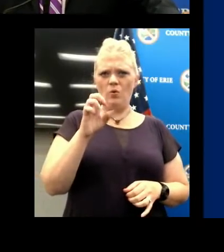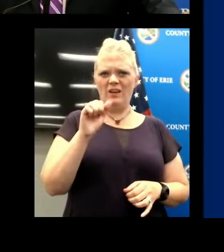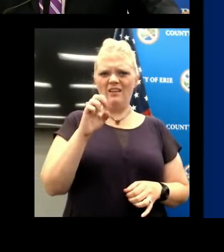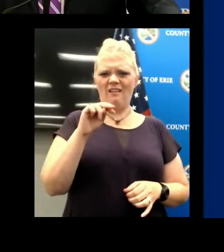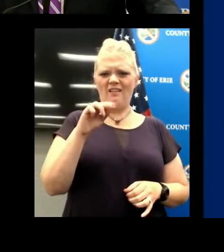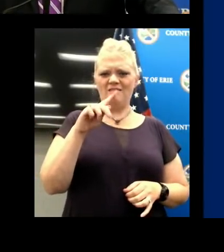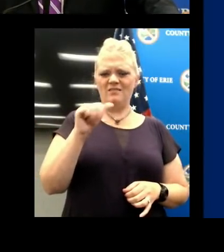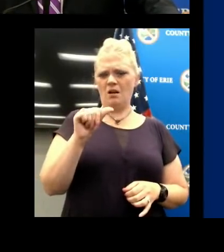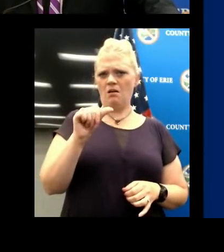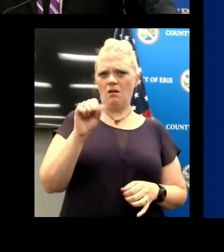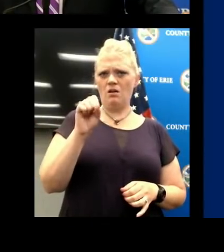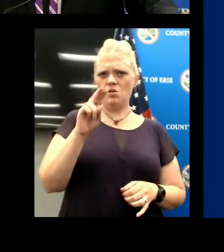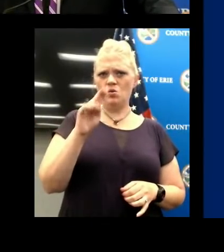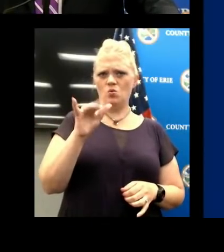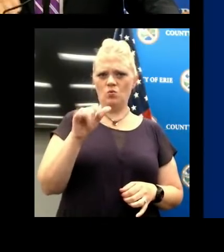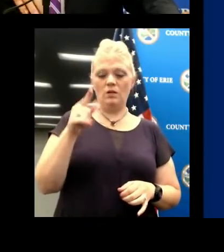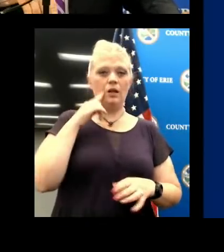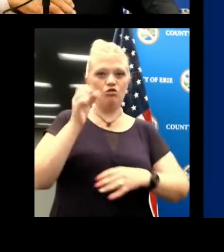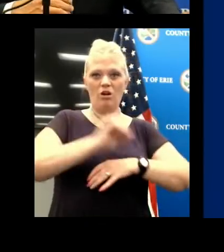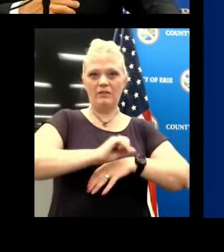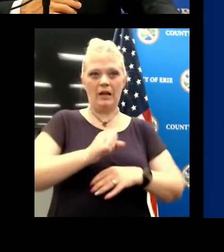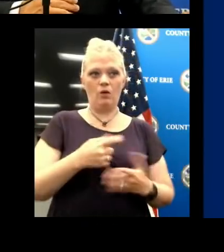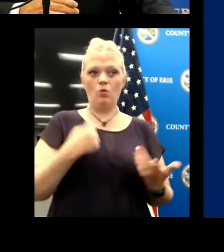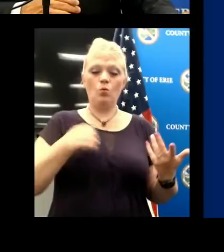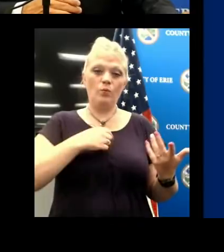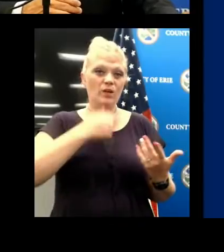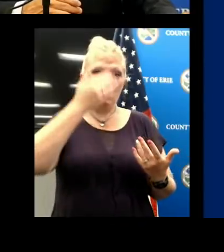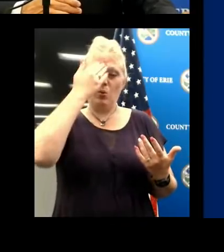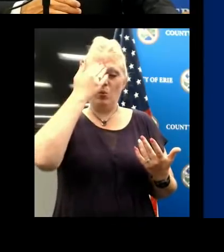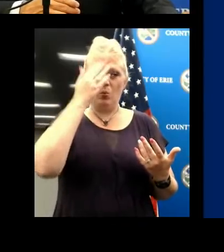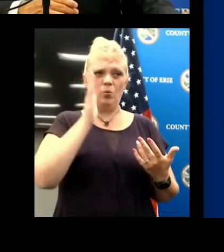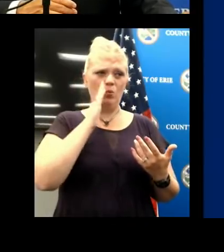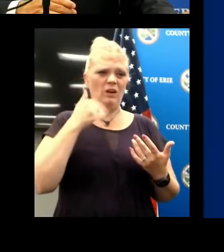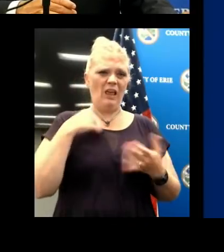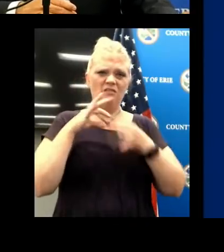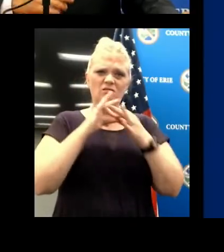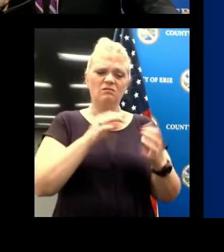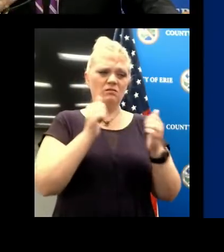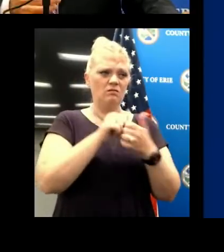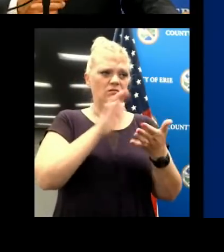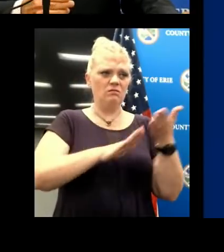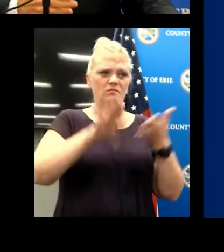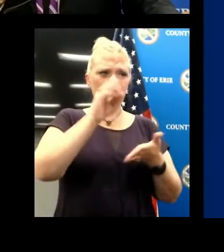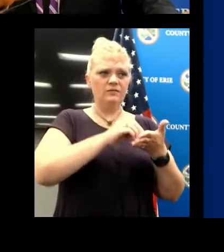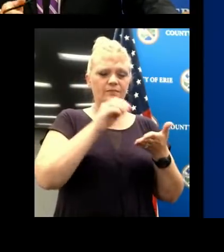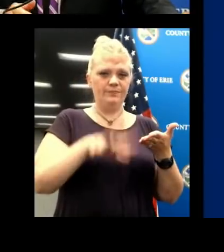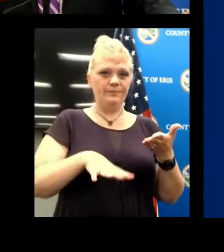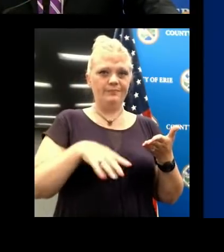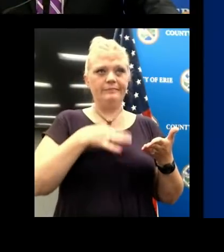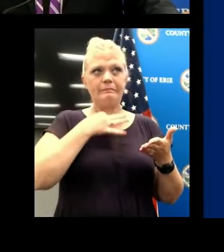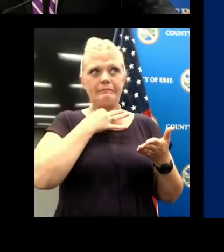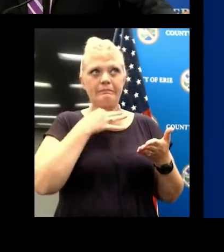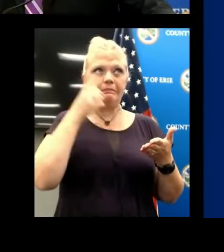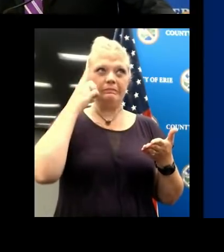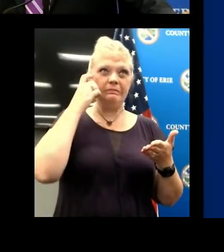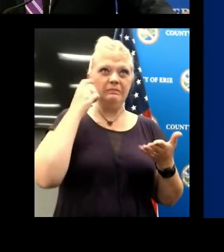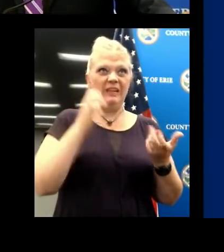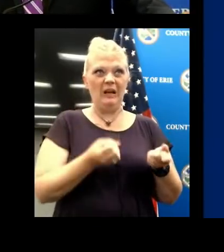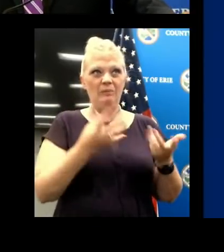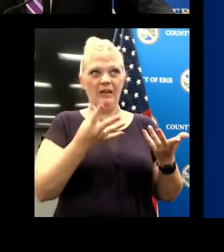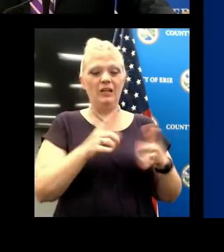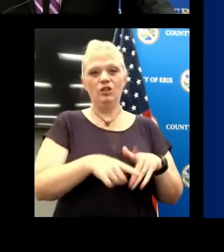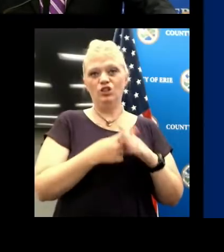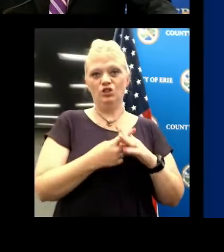down. We knew that there were going to be cases associated with college students. The question was how many. We're starting to get them in